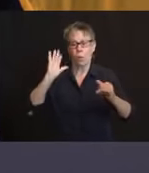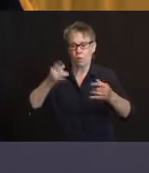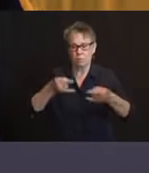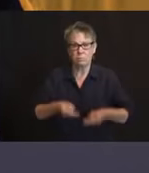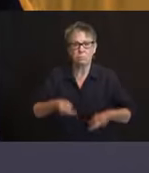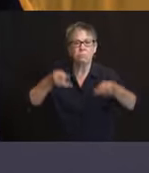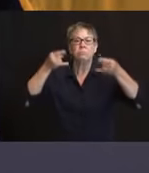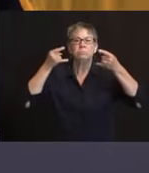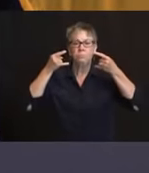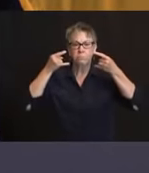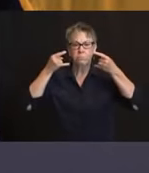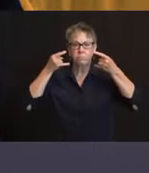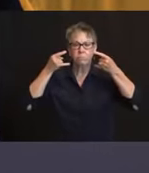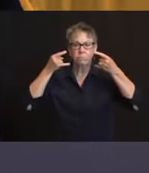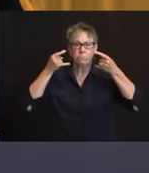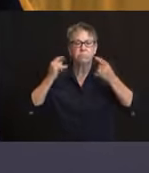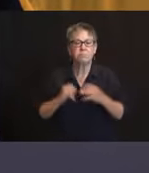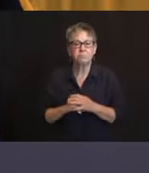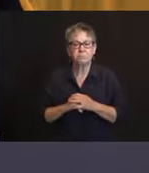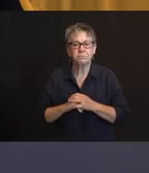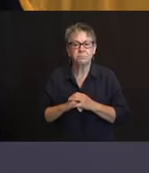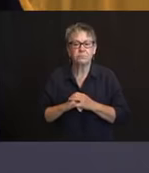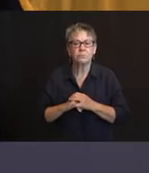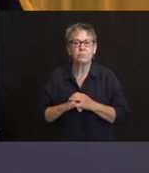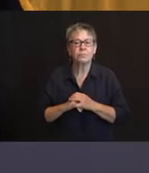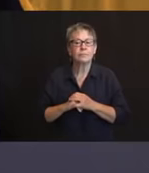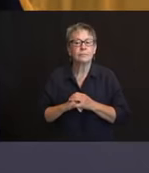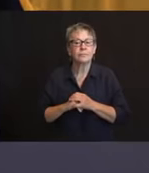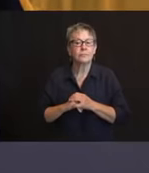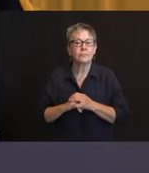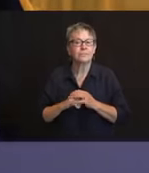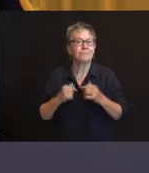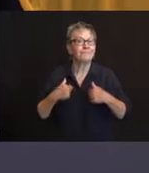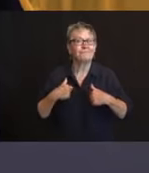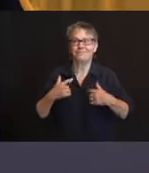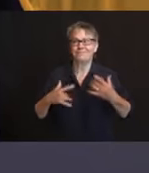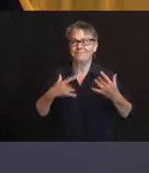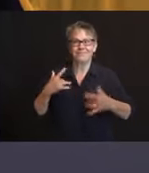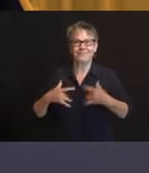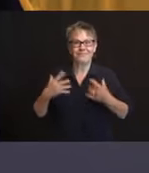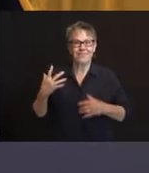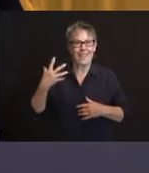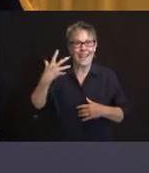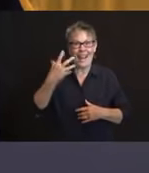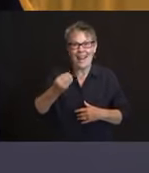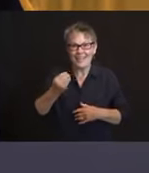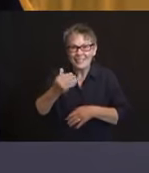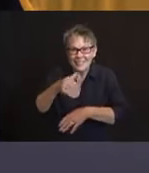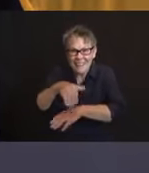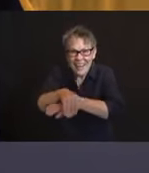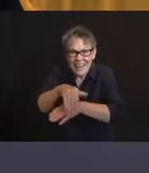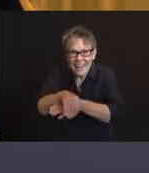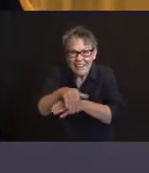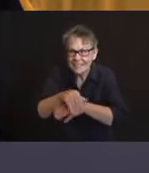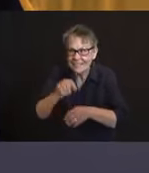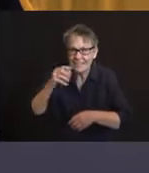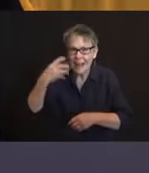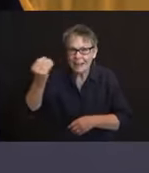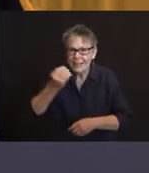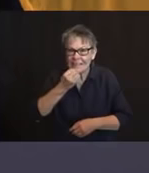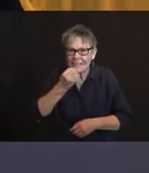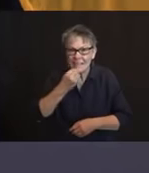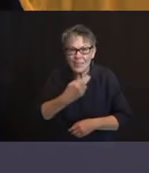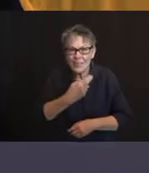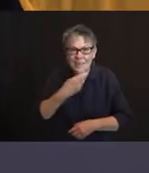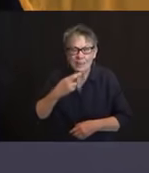get ready to move, looking forward to eating outdoors tonight, Pat, at a restaurant. First restaurant experience